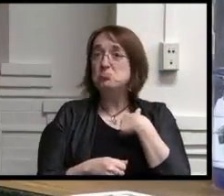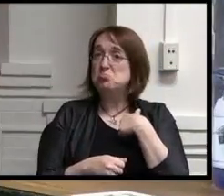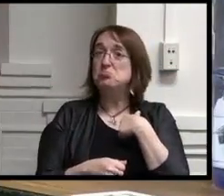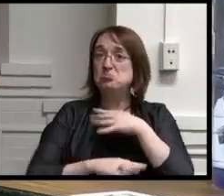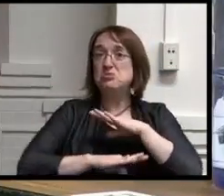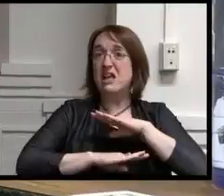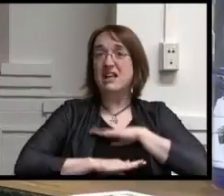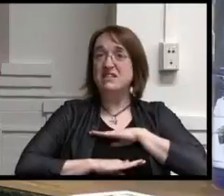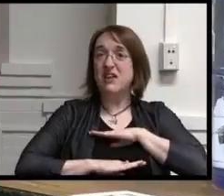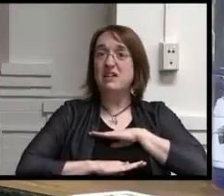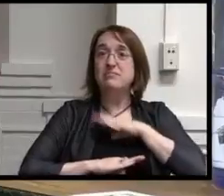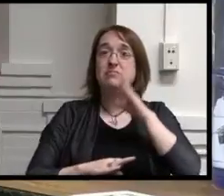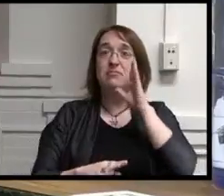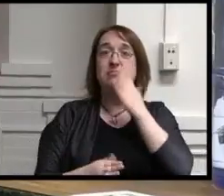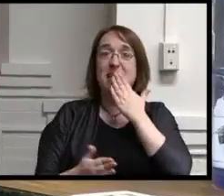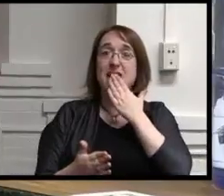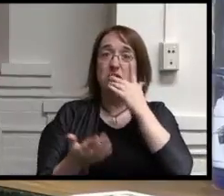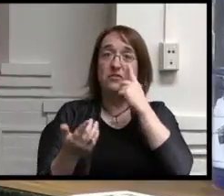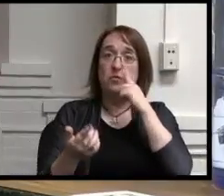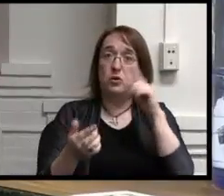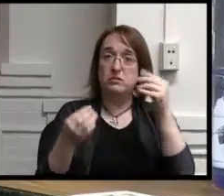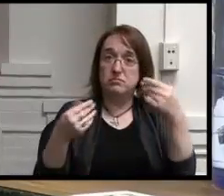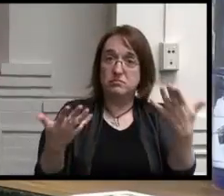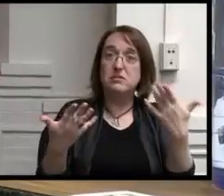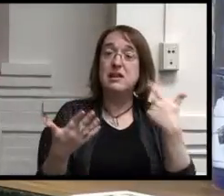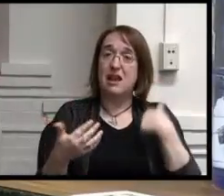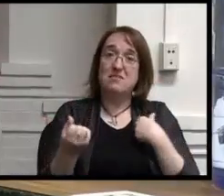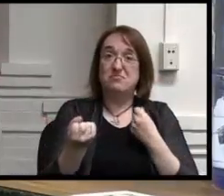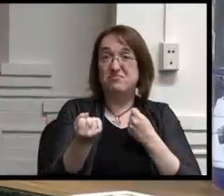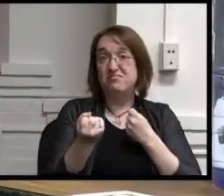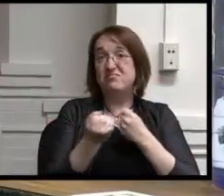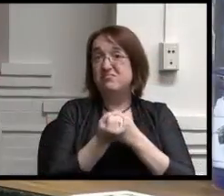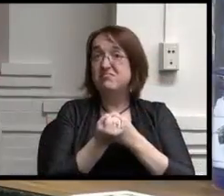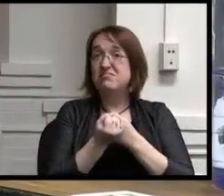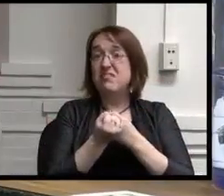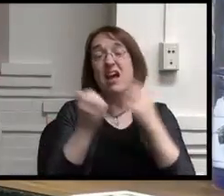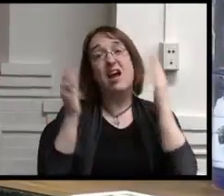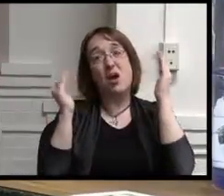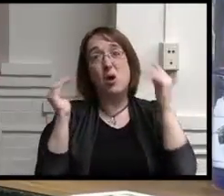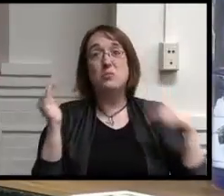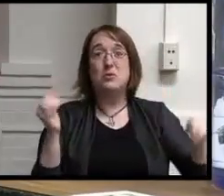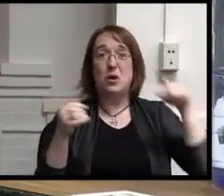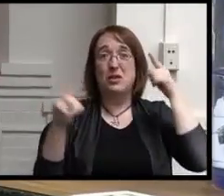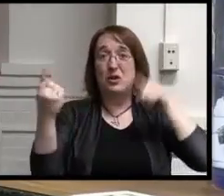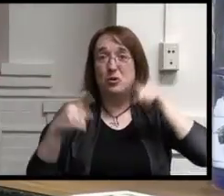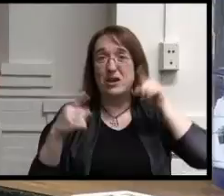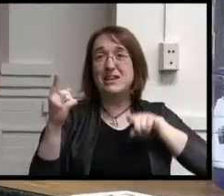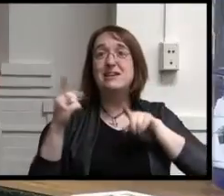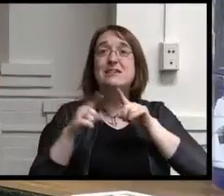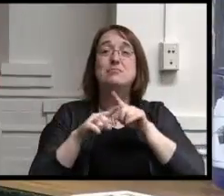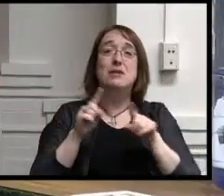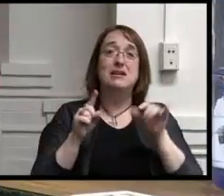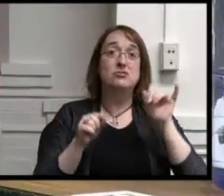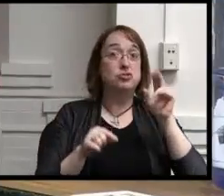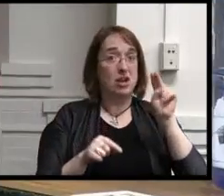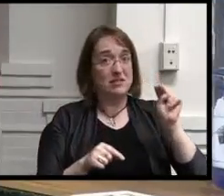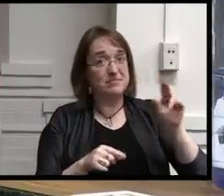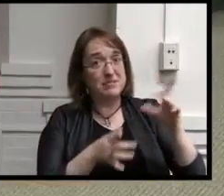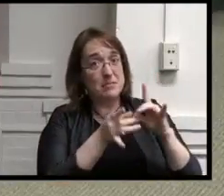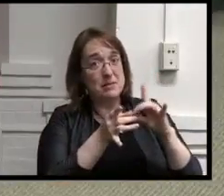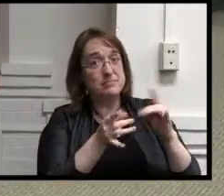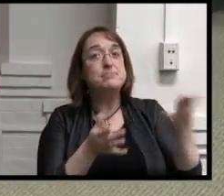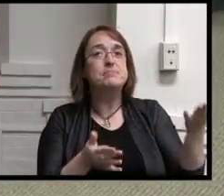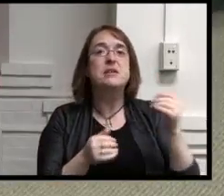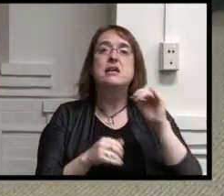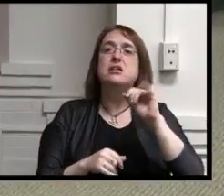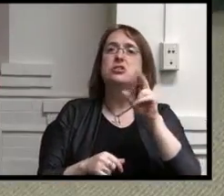and I thank you for providing that, and I'm ready to vote in favor. I don't know if everybody agrees with that, but, you know, John, go ahead. Oh, no, the only question I had,